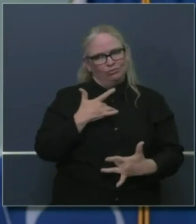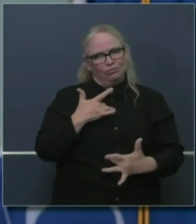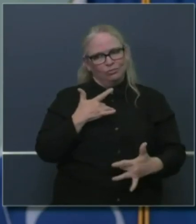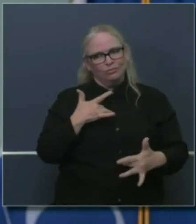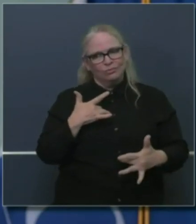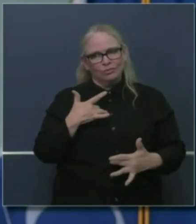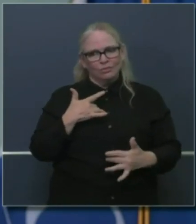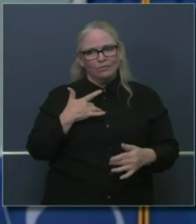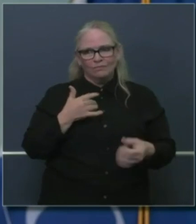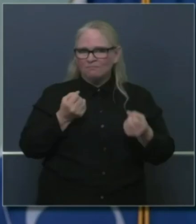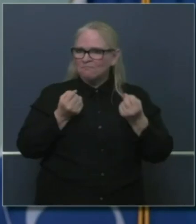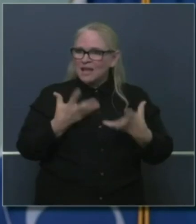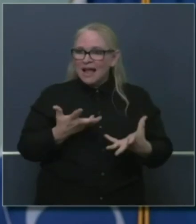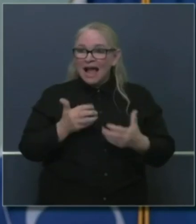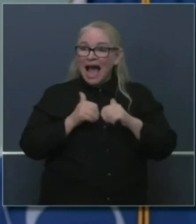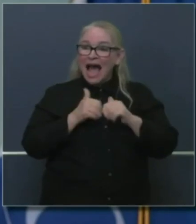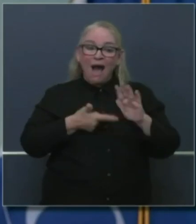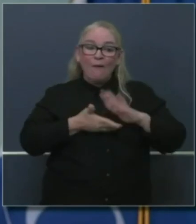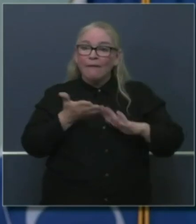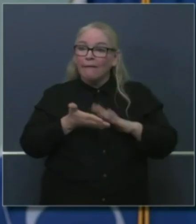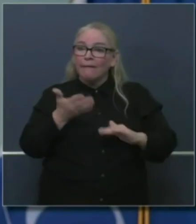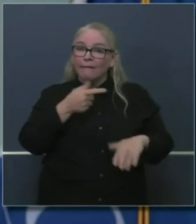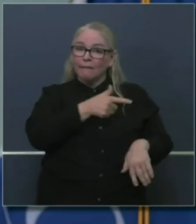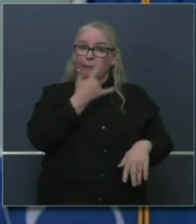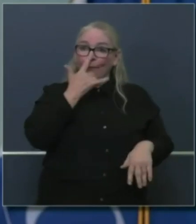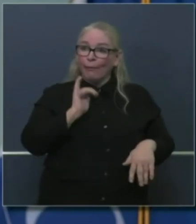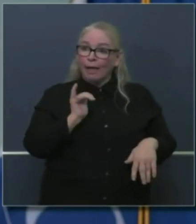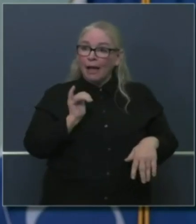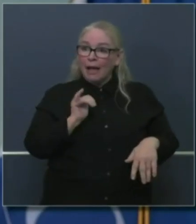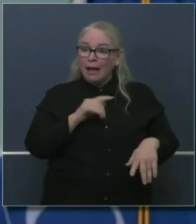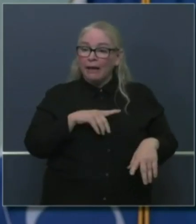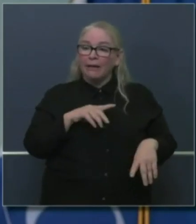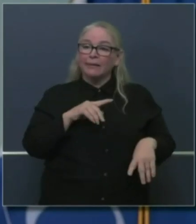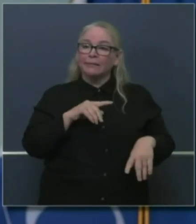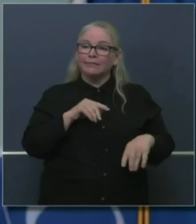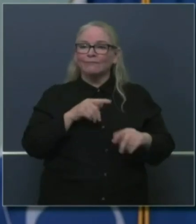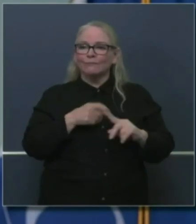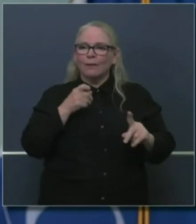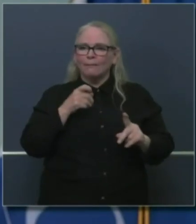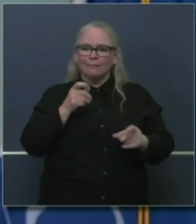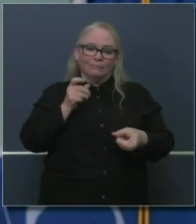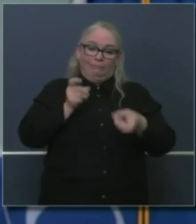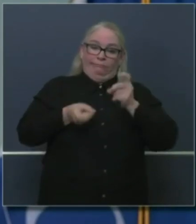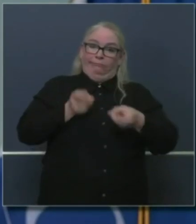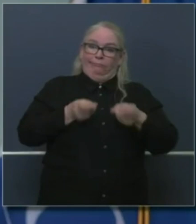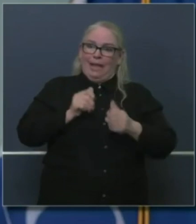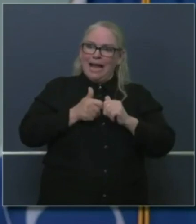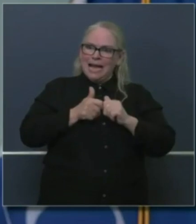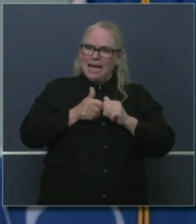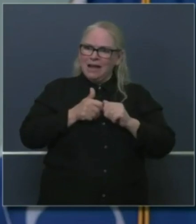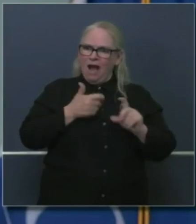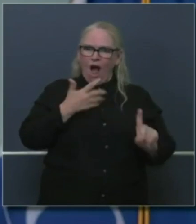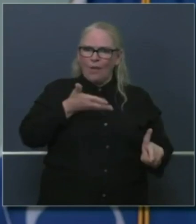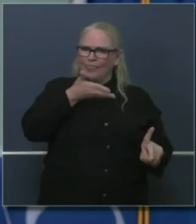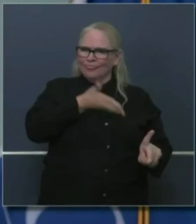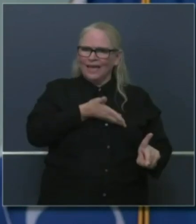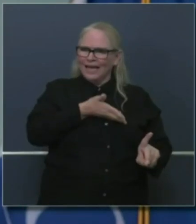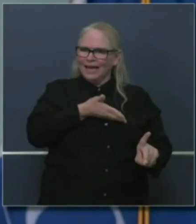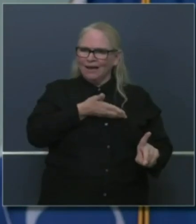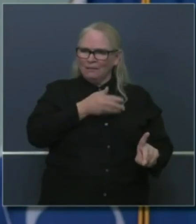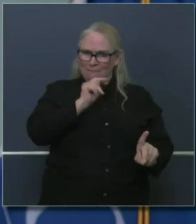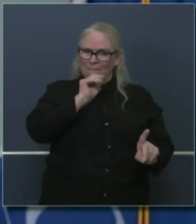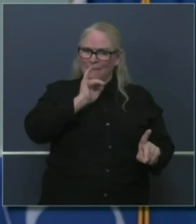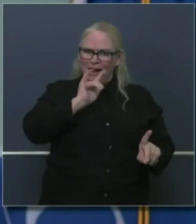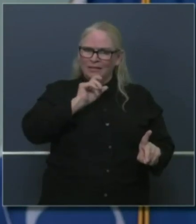the practices that you would otherwise expect of a modification were already in play in many of these salons with people that